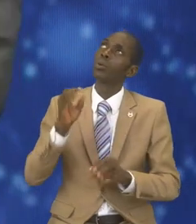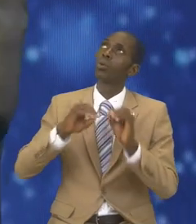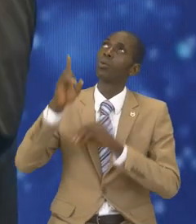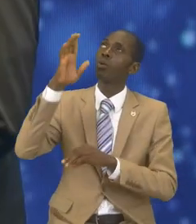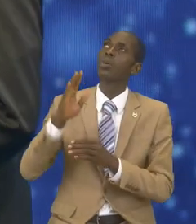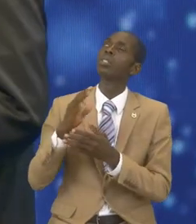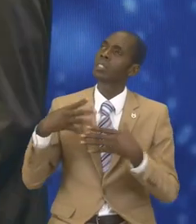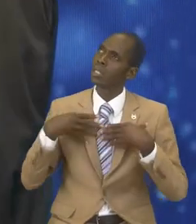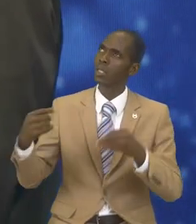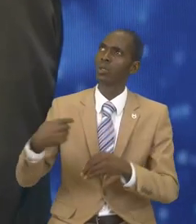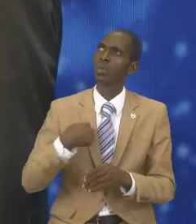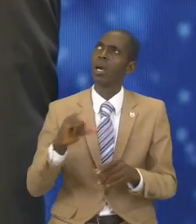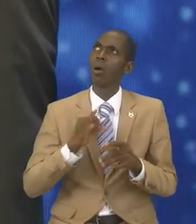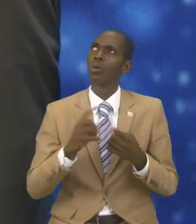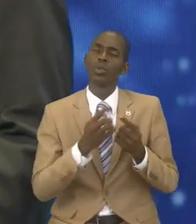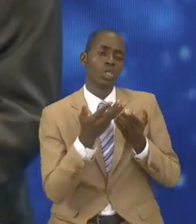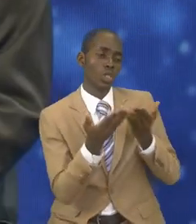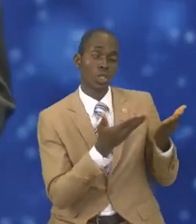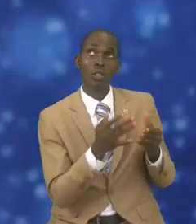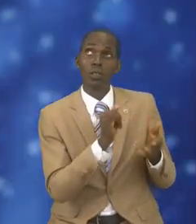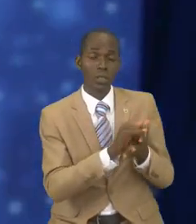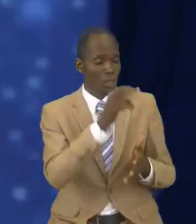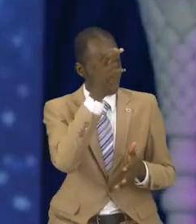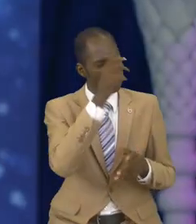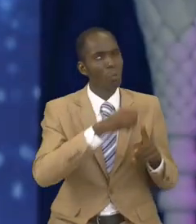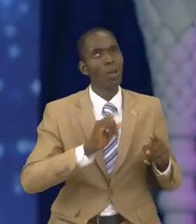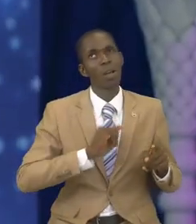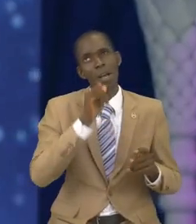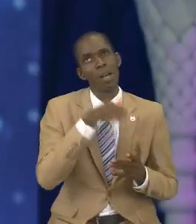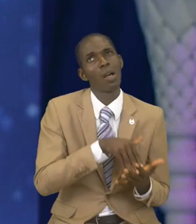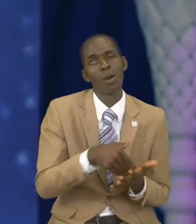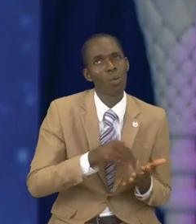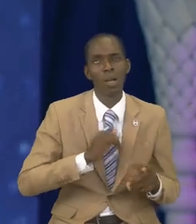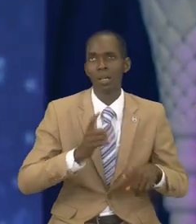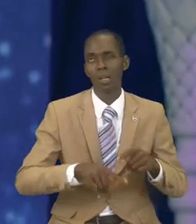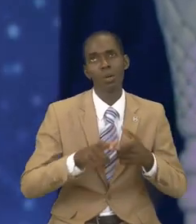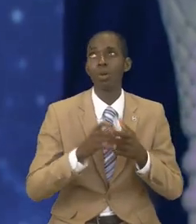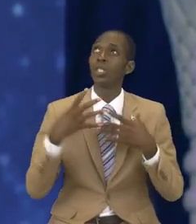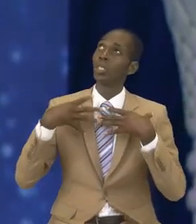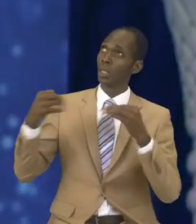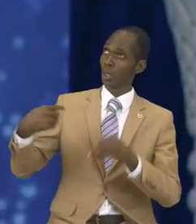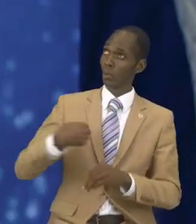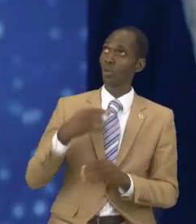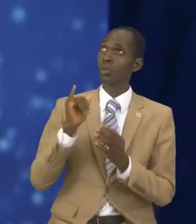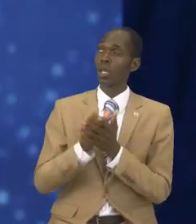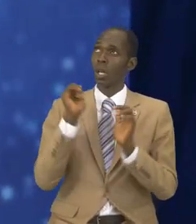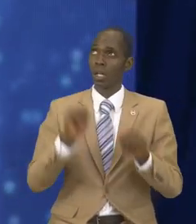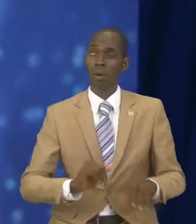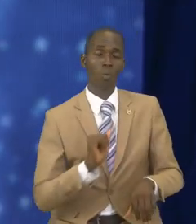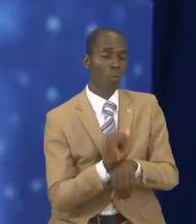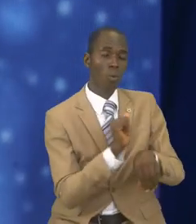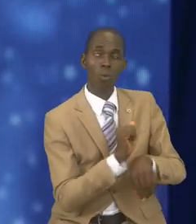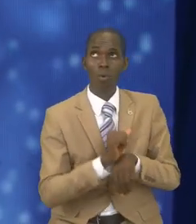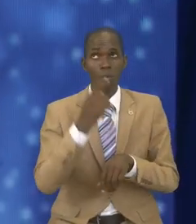serve the devil more, but I'm not too strong, I can't run, I can't walk, heal kill me so I can run faster